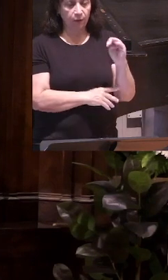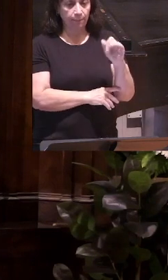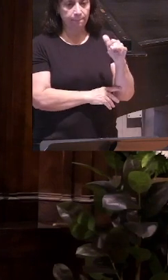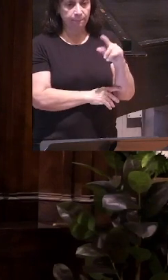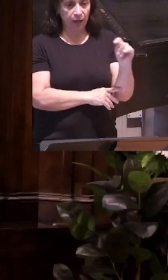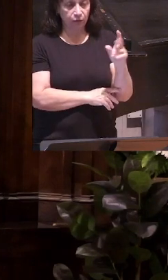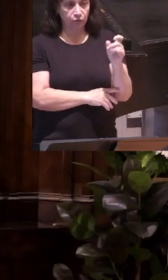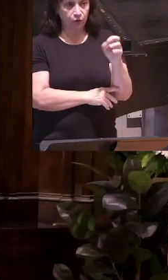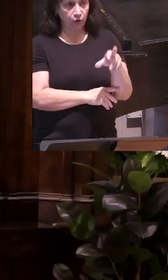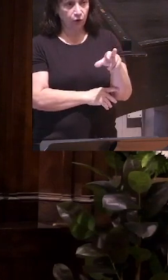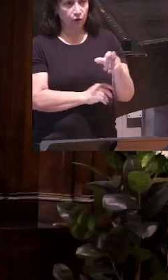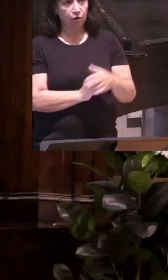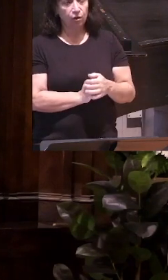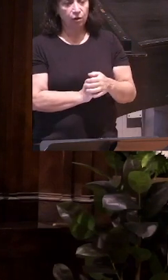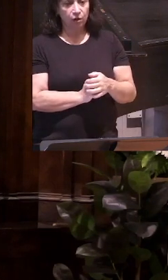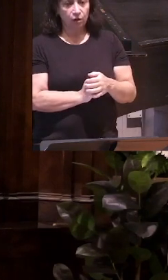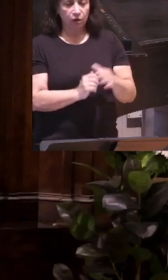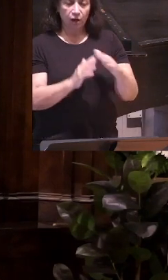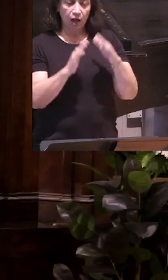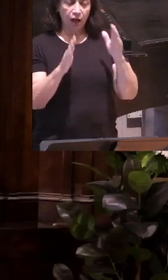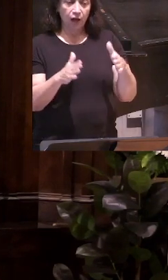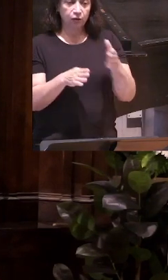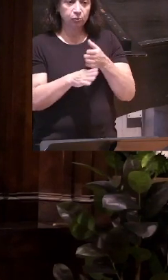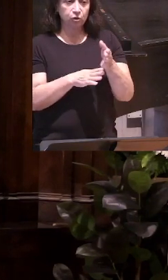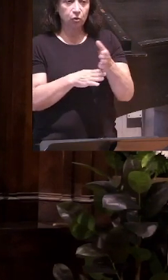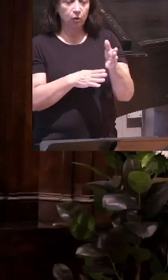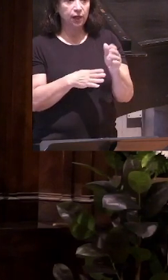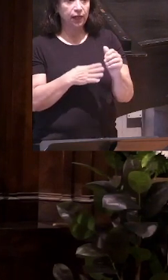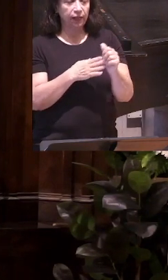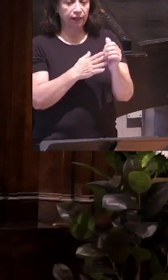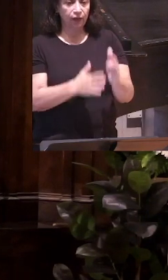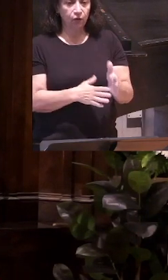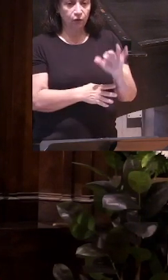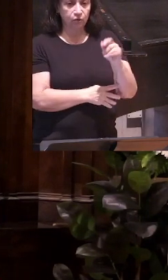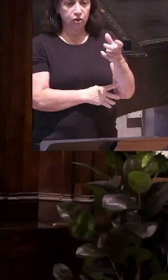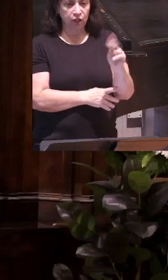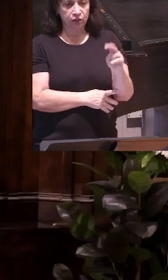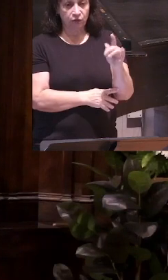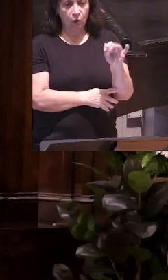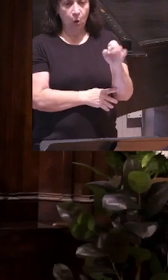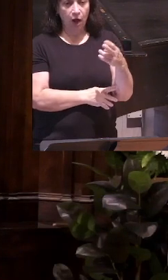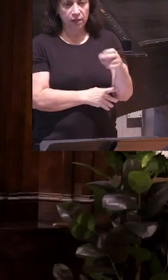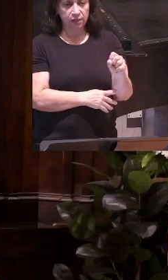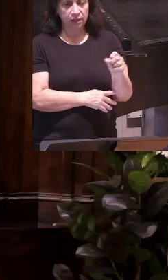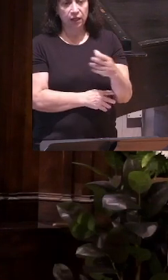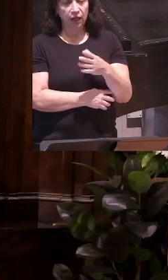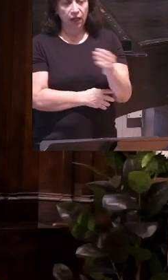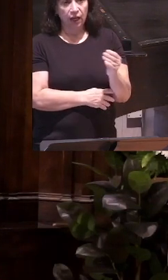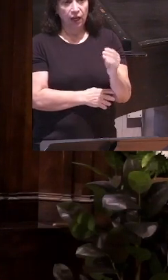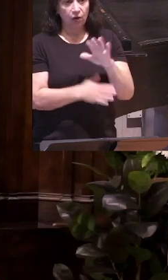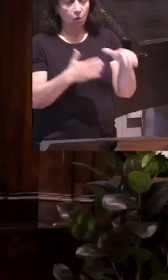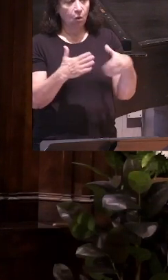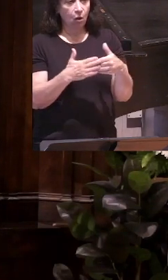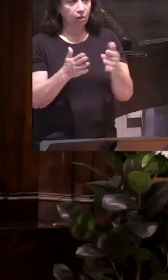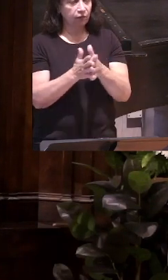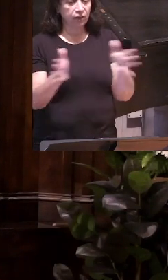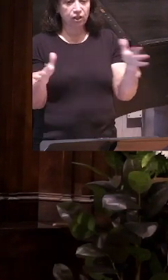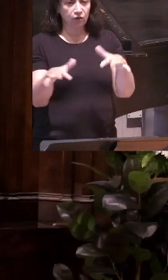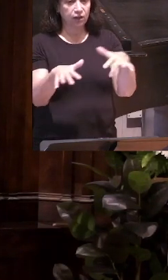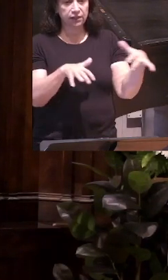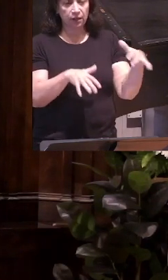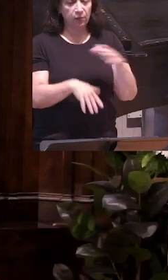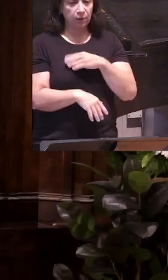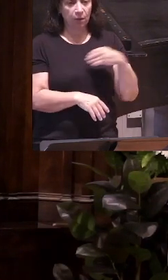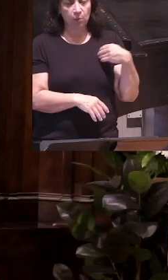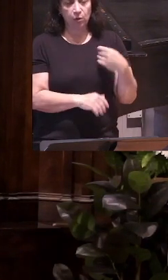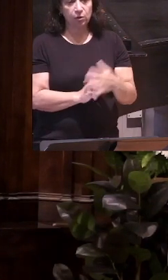Ritter, House Majority Leader Jason Rojas, and all the General Assembly